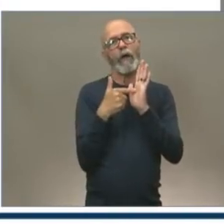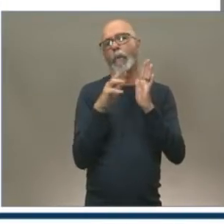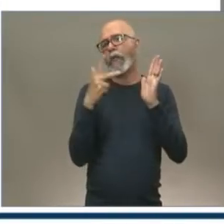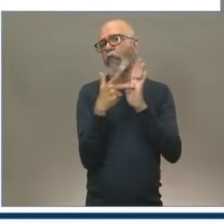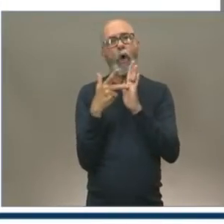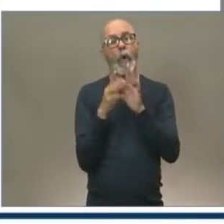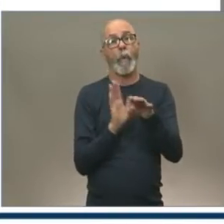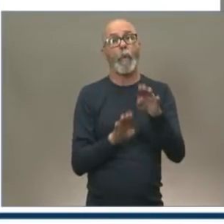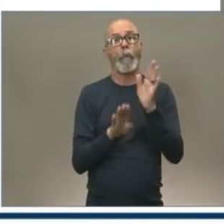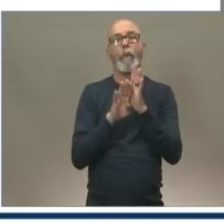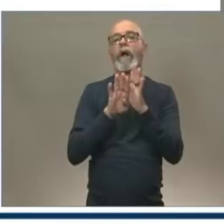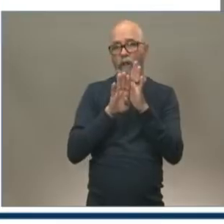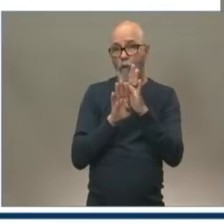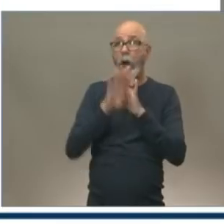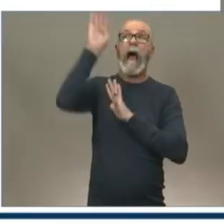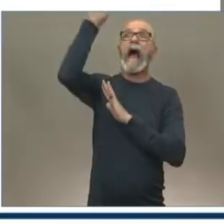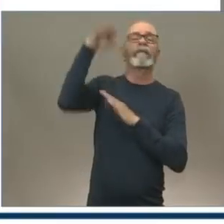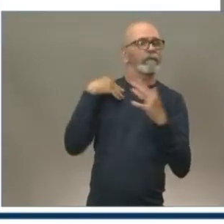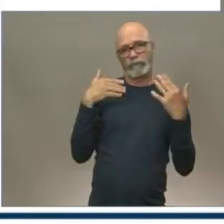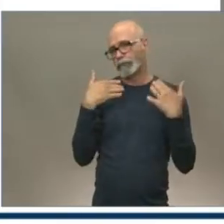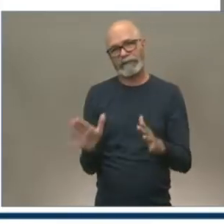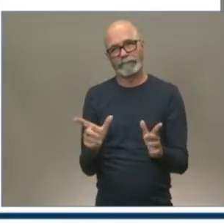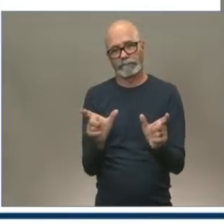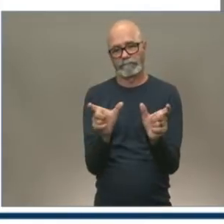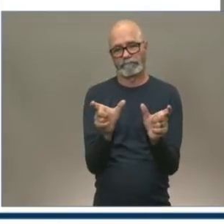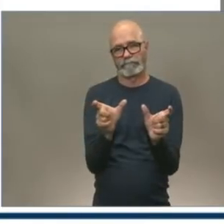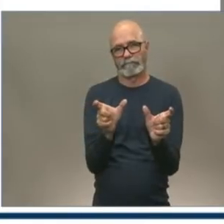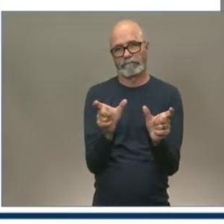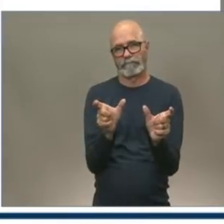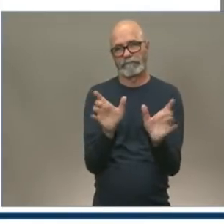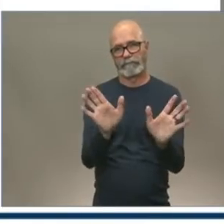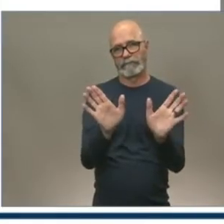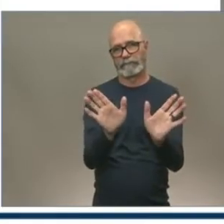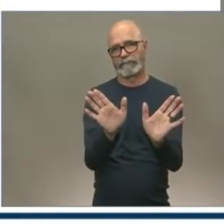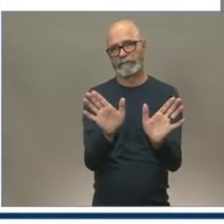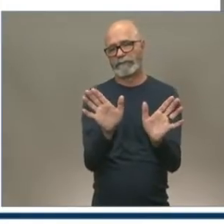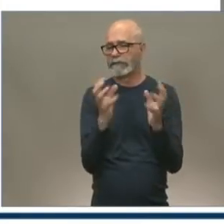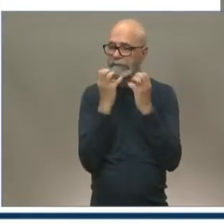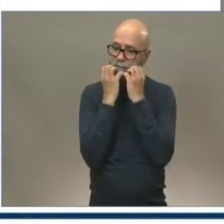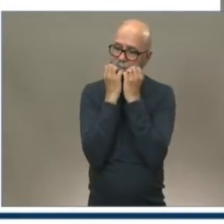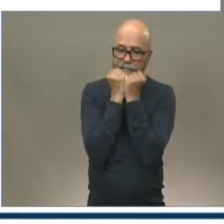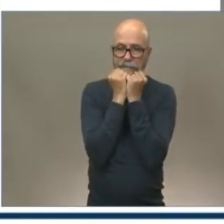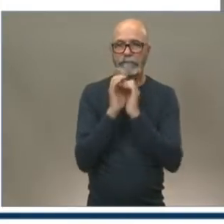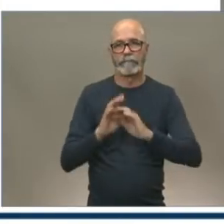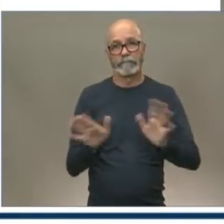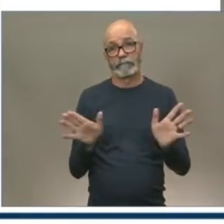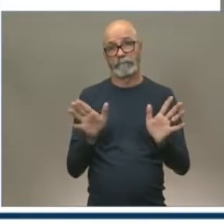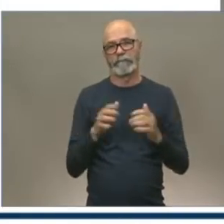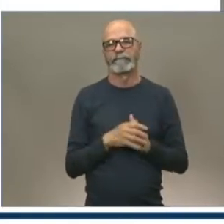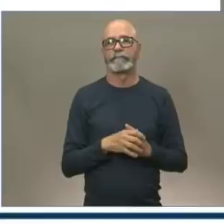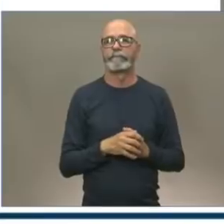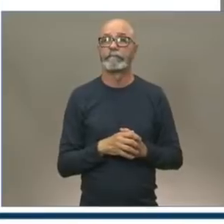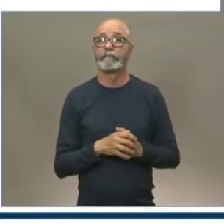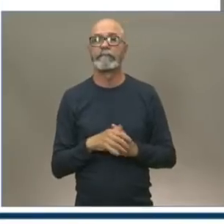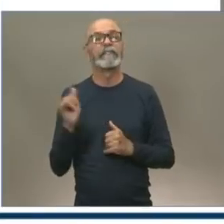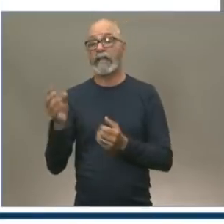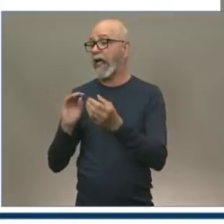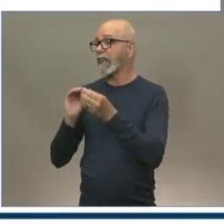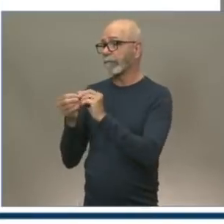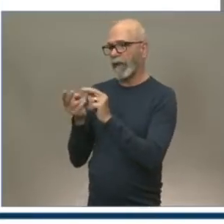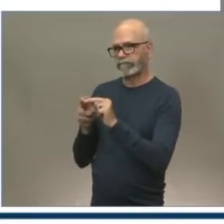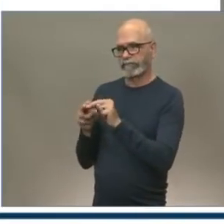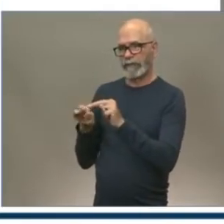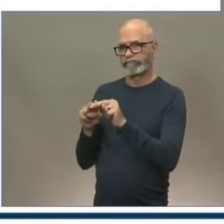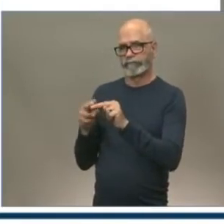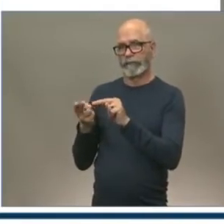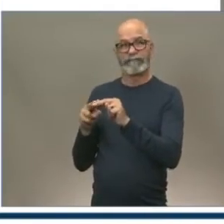done all along. Restrict the border to slow down the introduction of the virus, so the numbers of cases that come through that we can